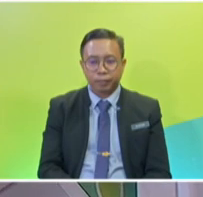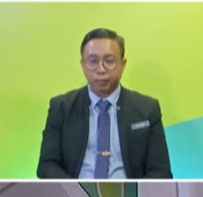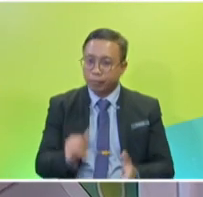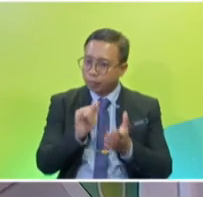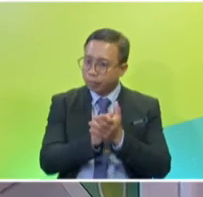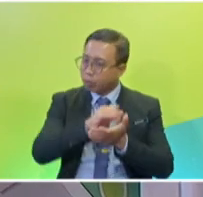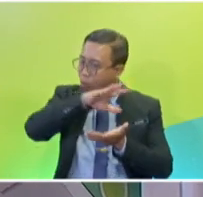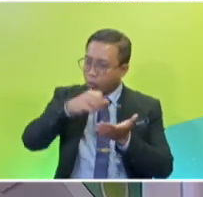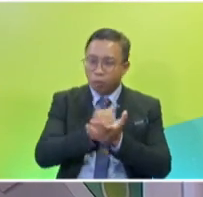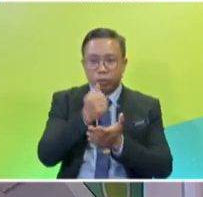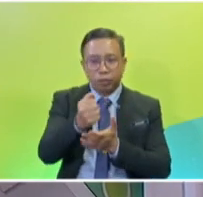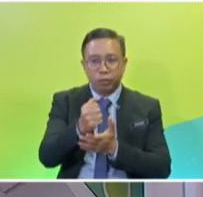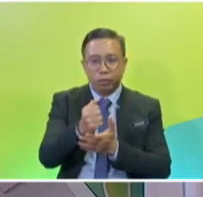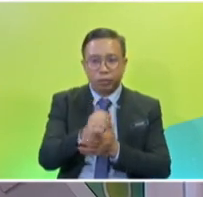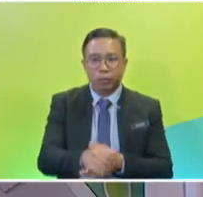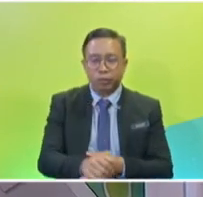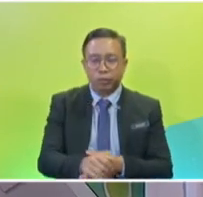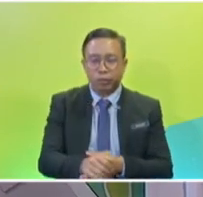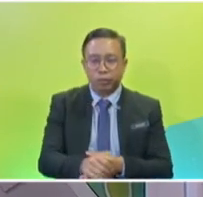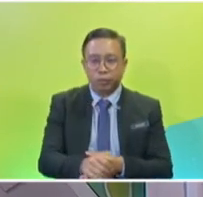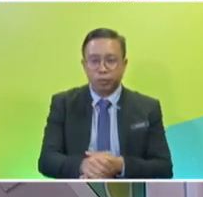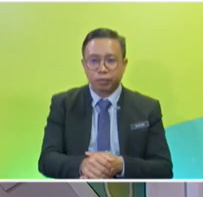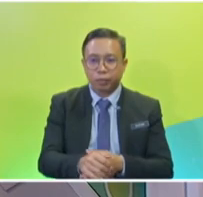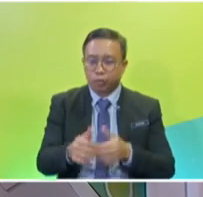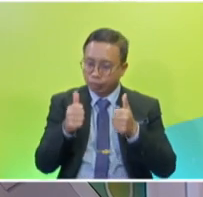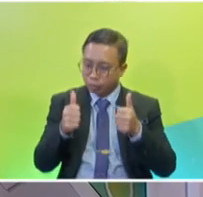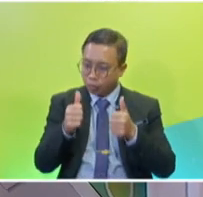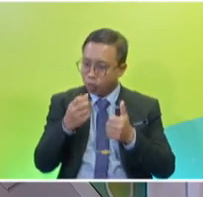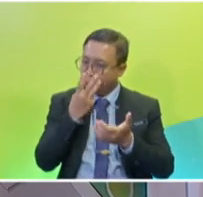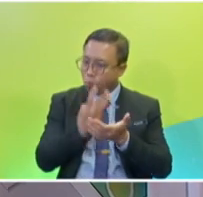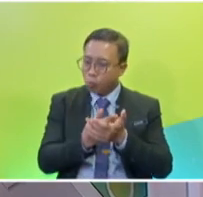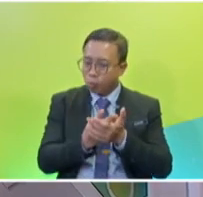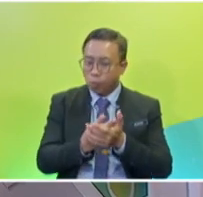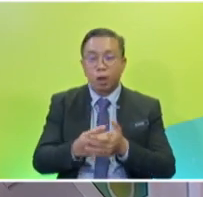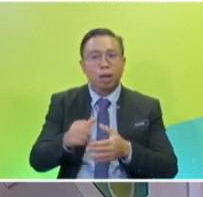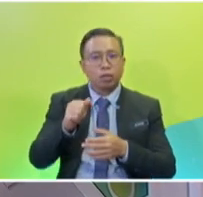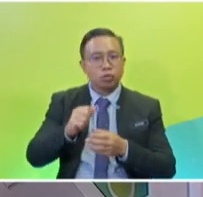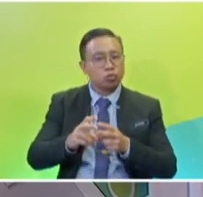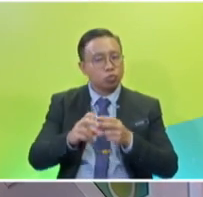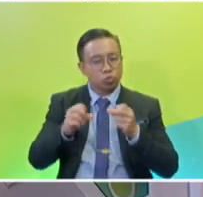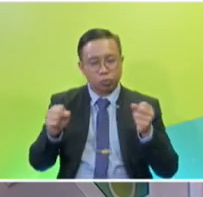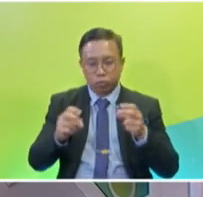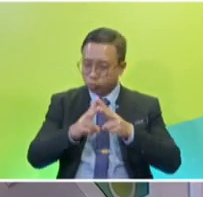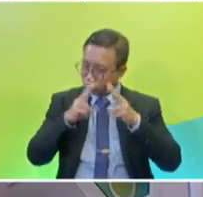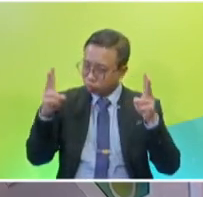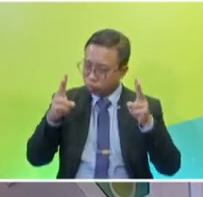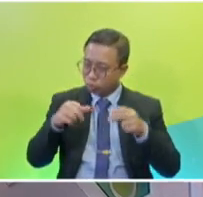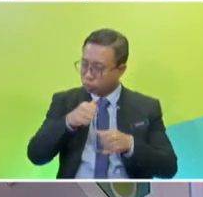to all of you four back there. You did well, amazing, superb, and you